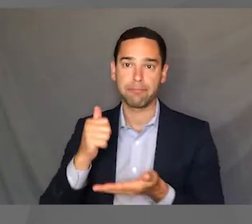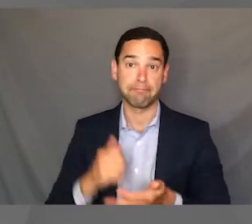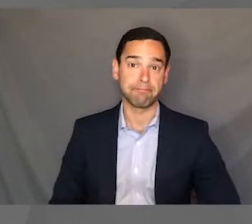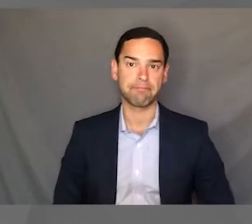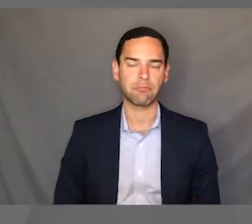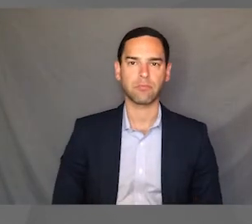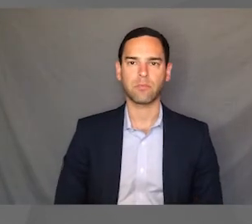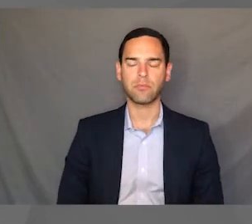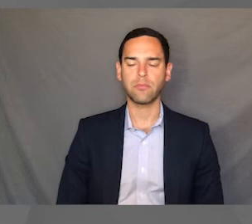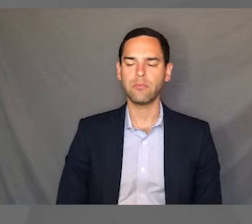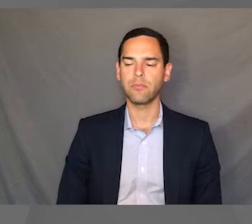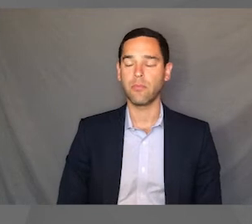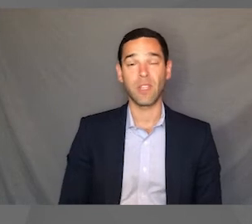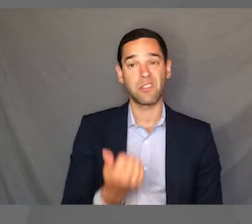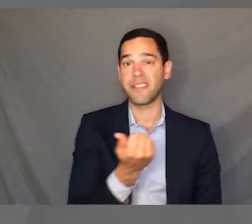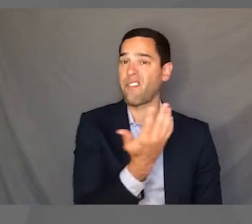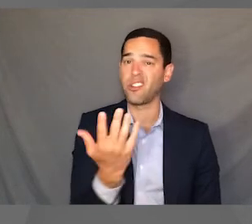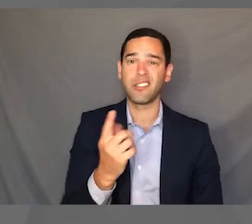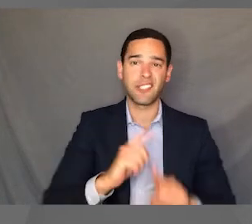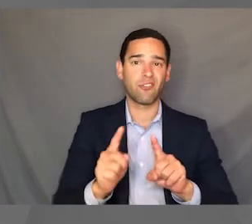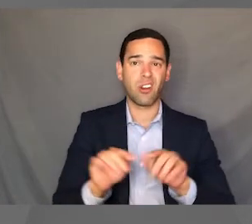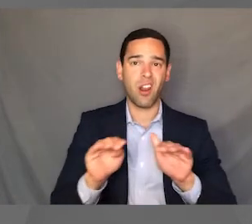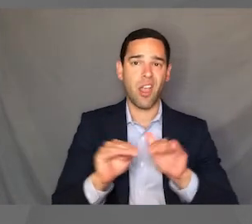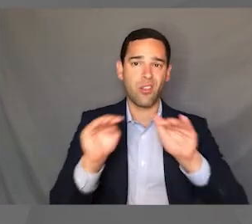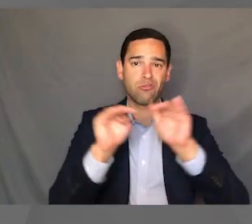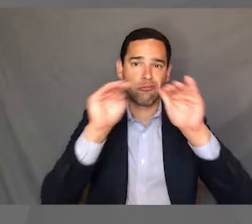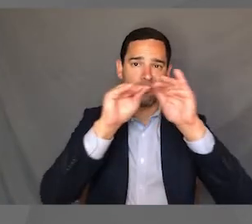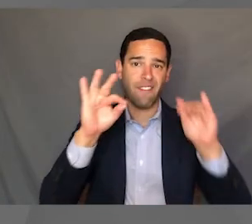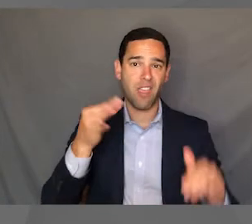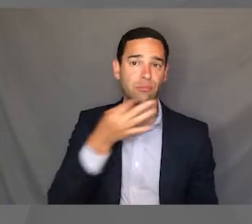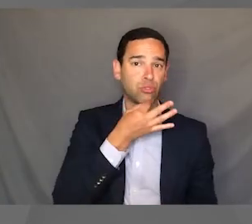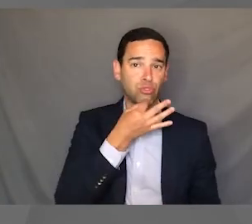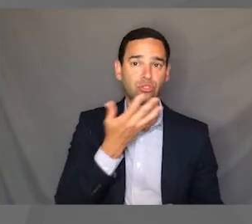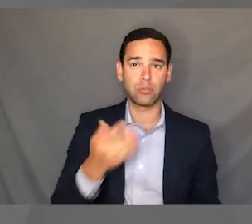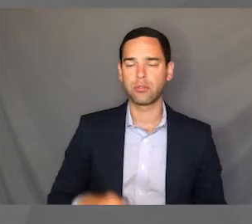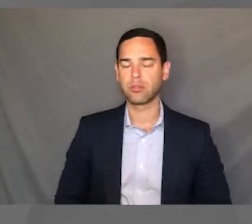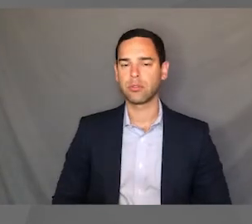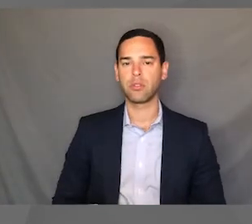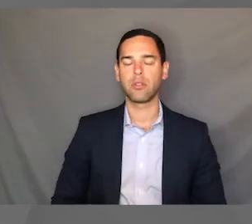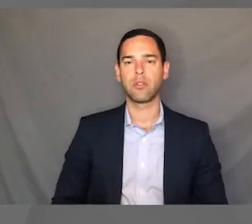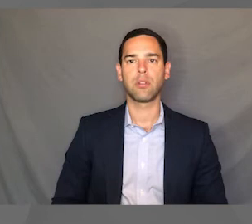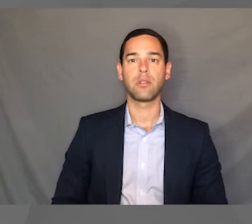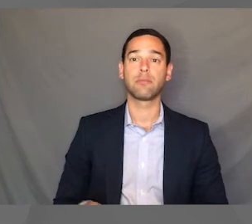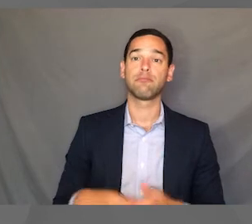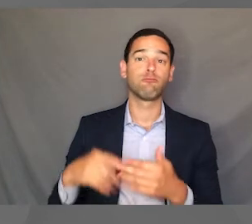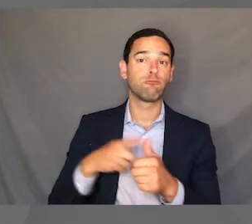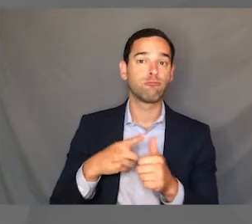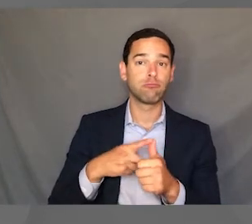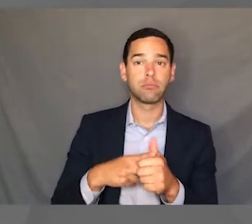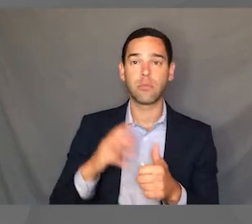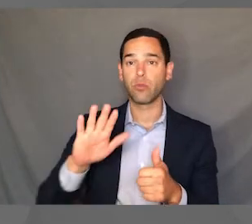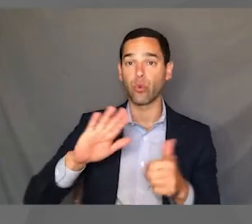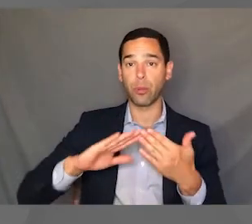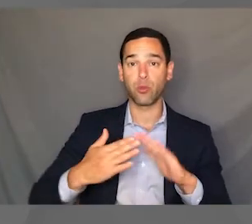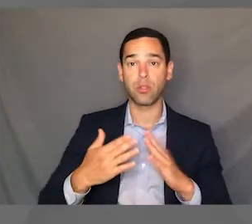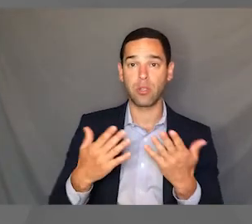different layers of experts if you want to look at it like that. Number one is starting with the community that you're